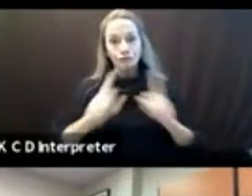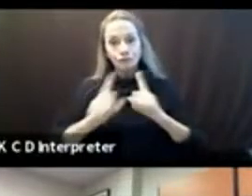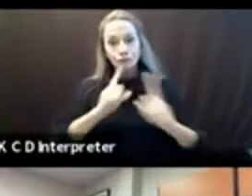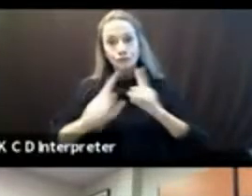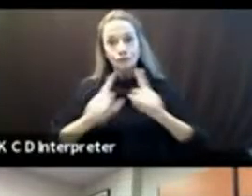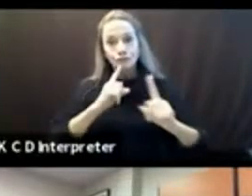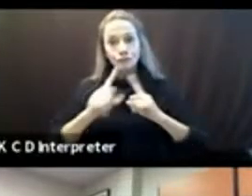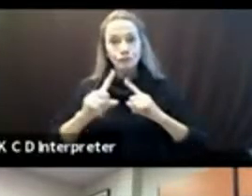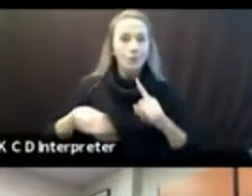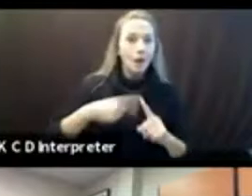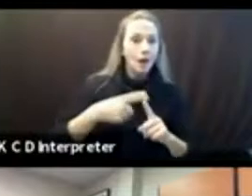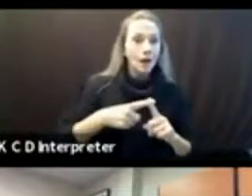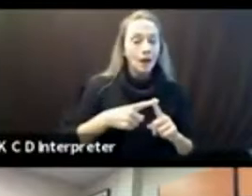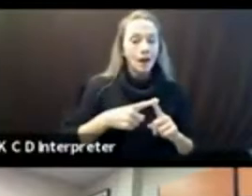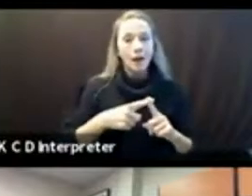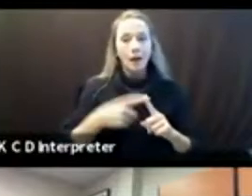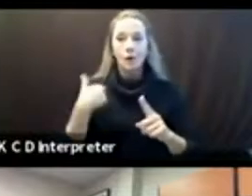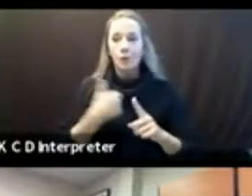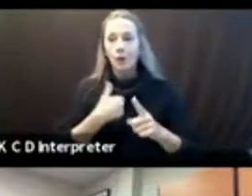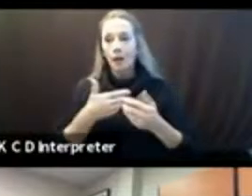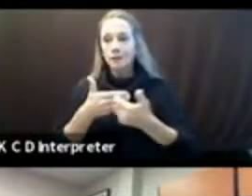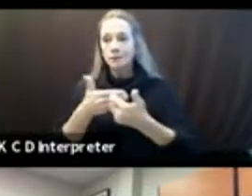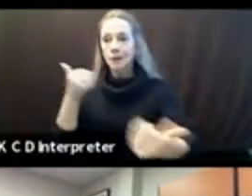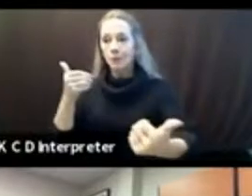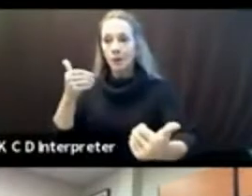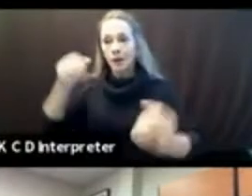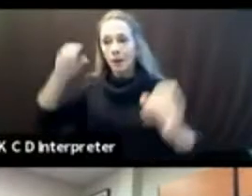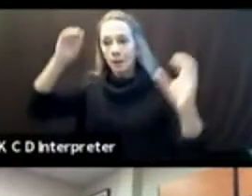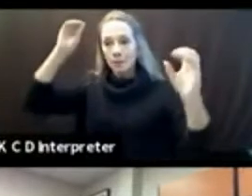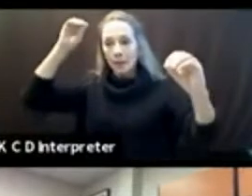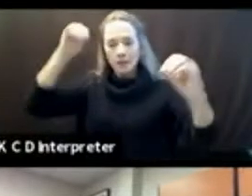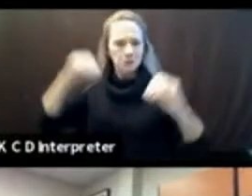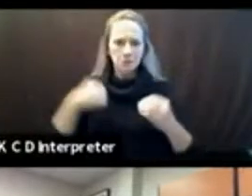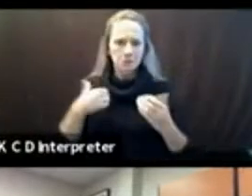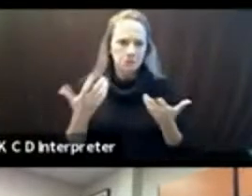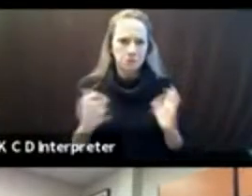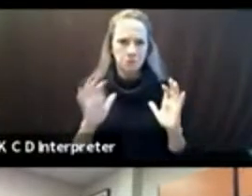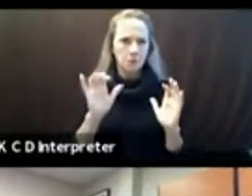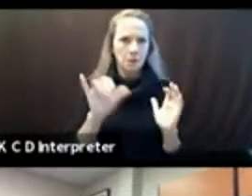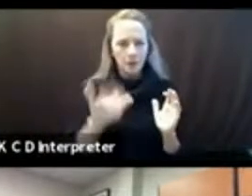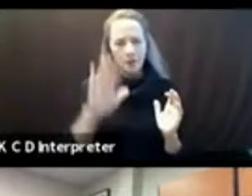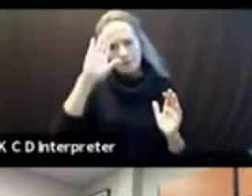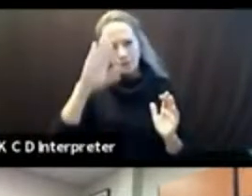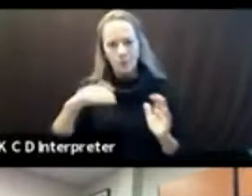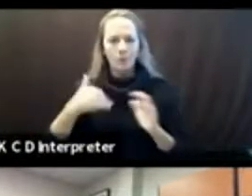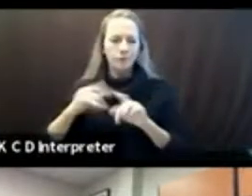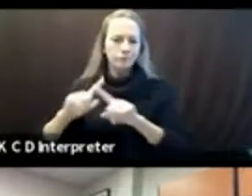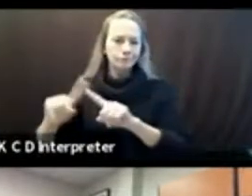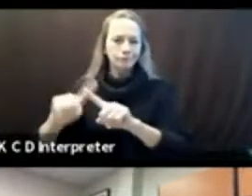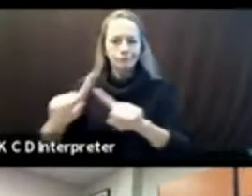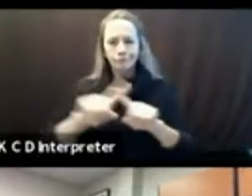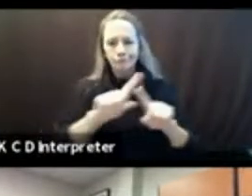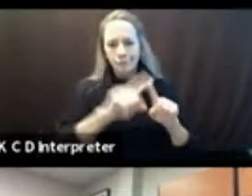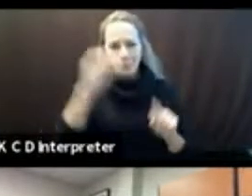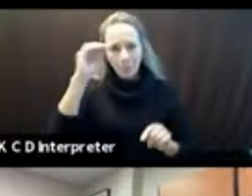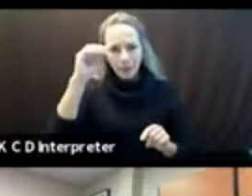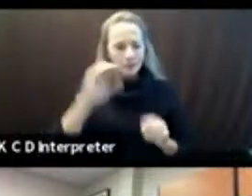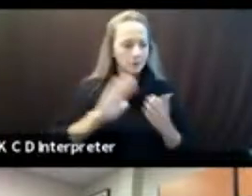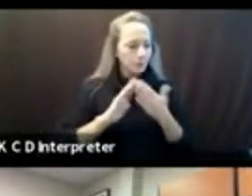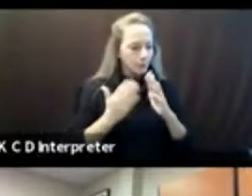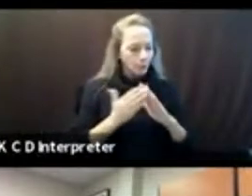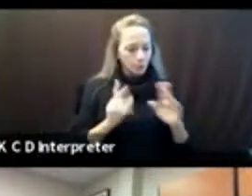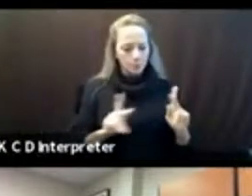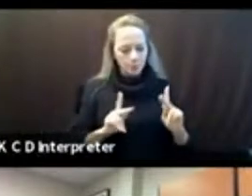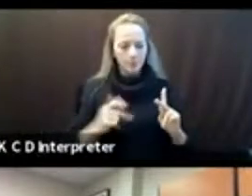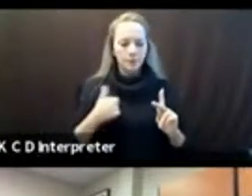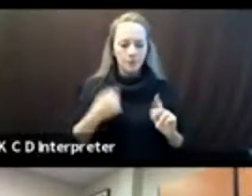what we are divided on today. We all know we have differences of opinion in our community. I have been one